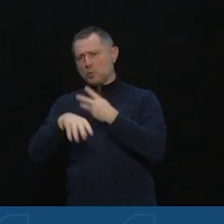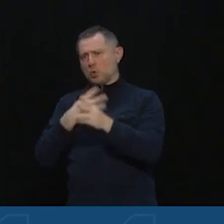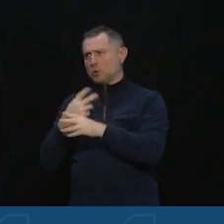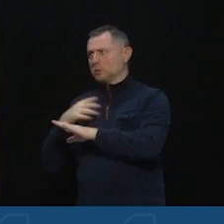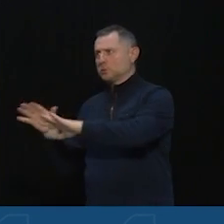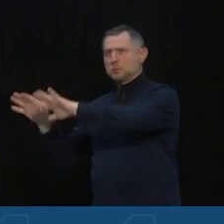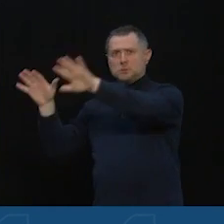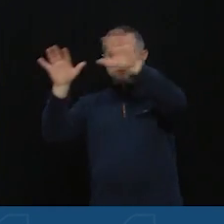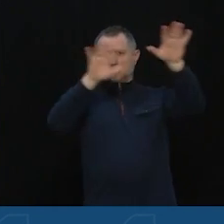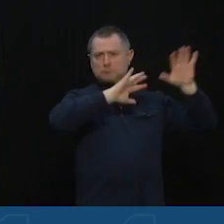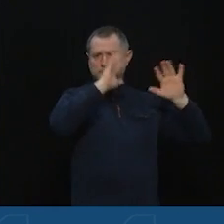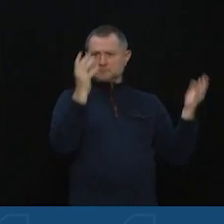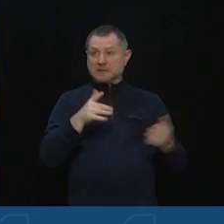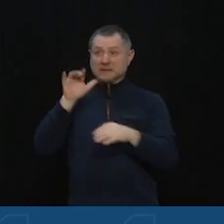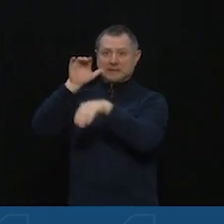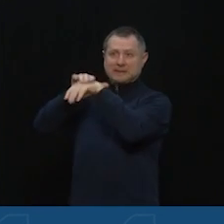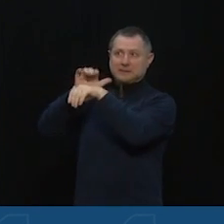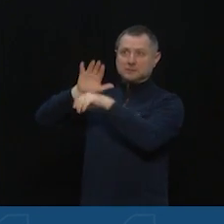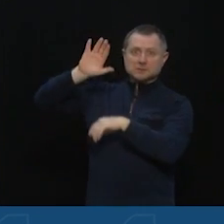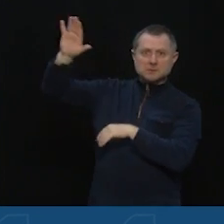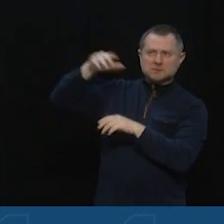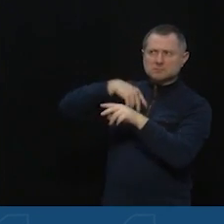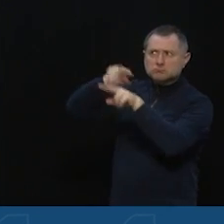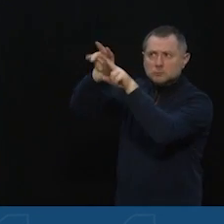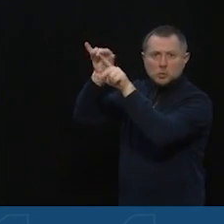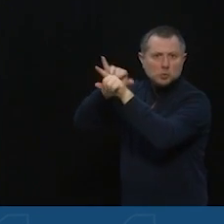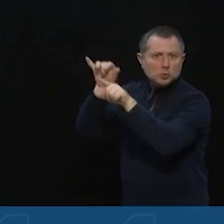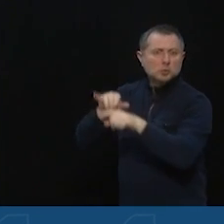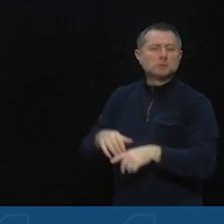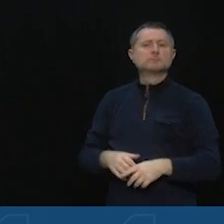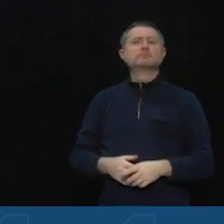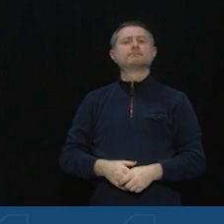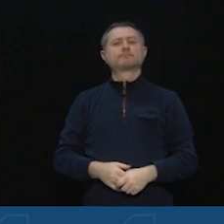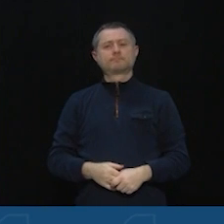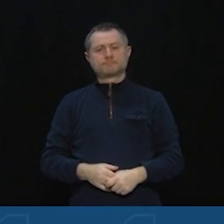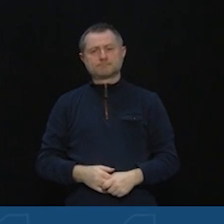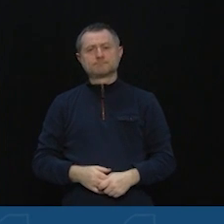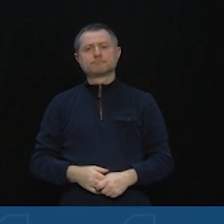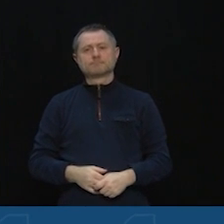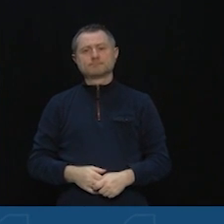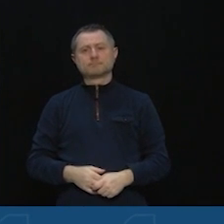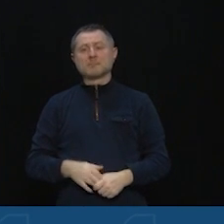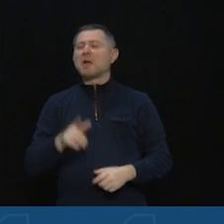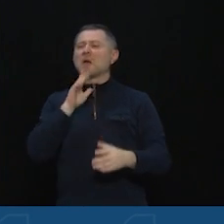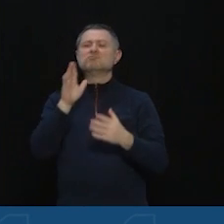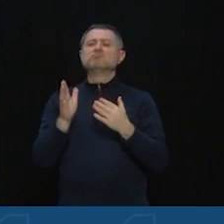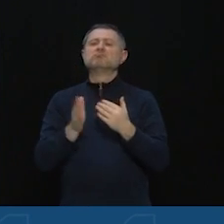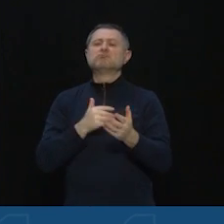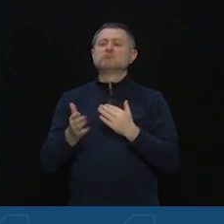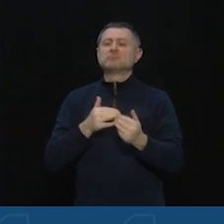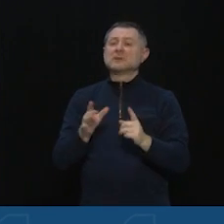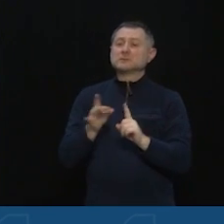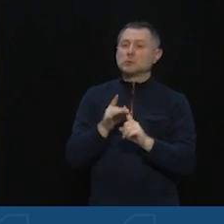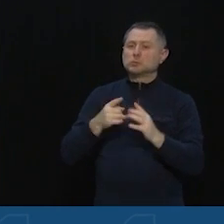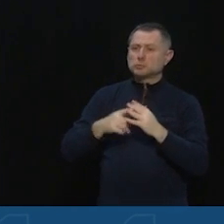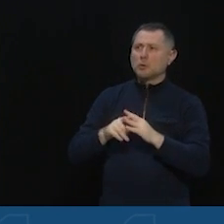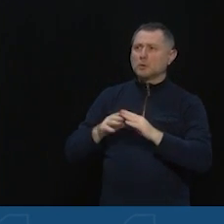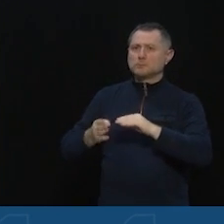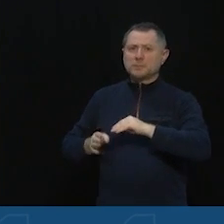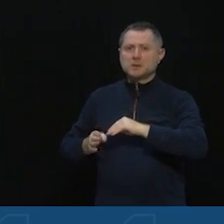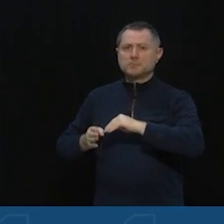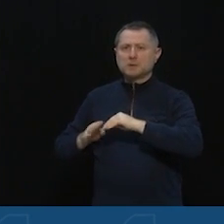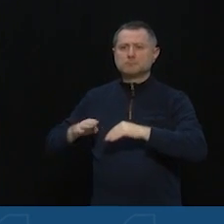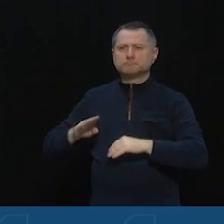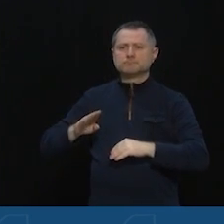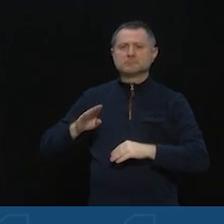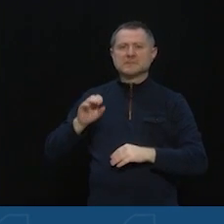United Kingdom. At this point, even with the rise in cases in the BA2, which